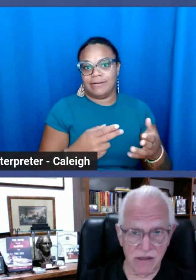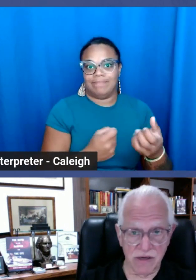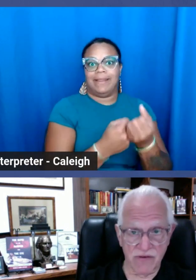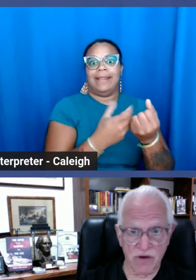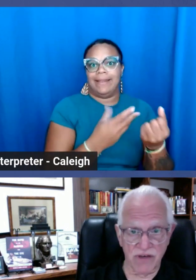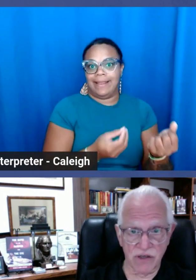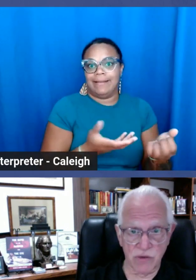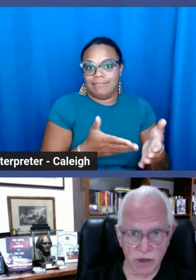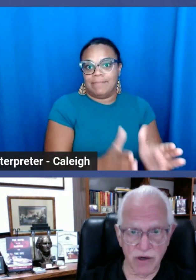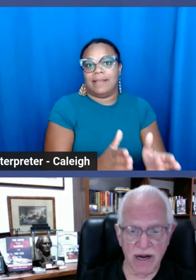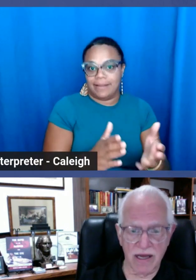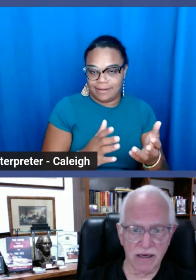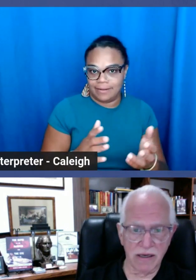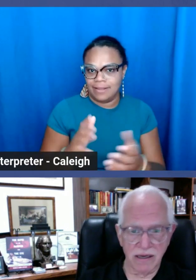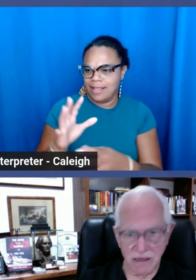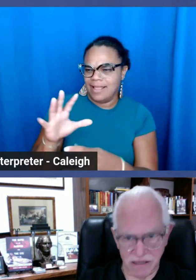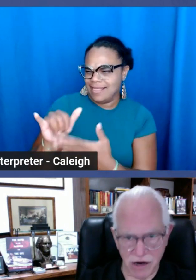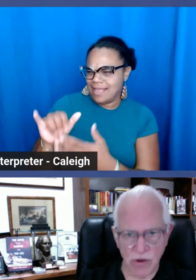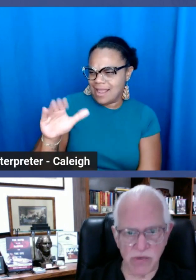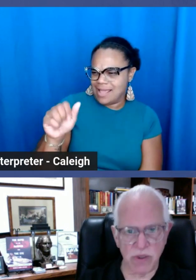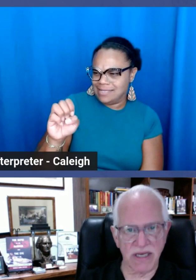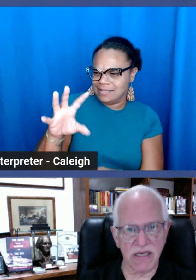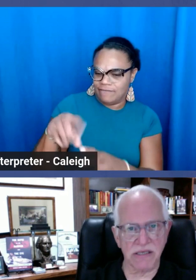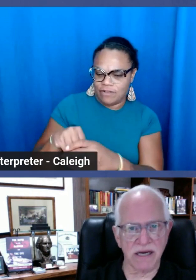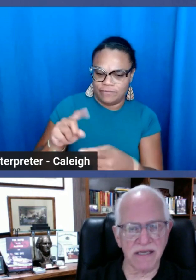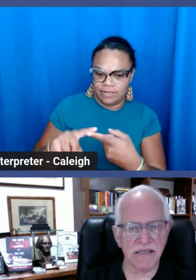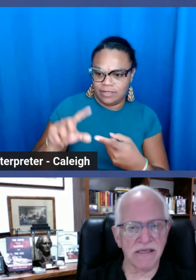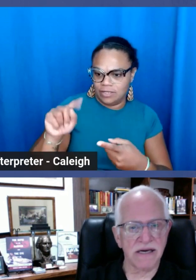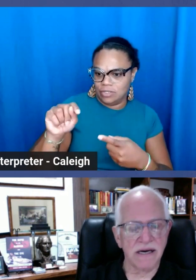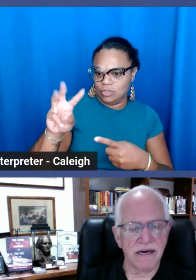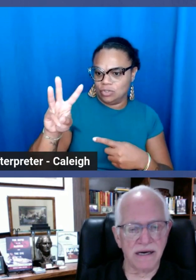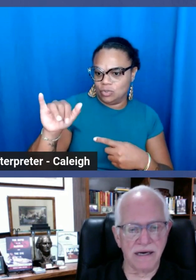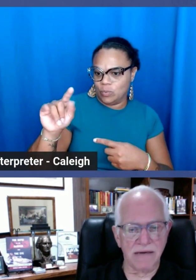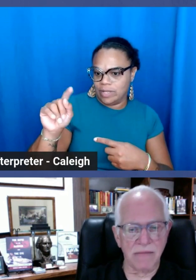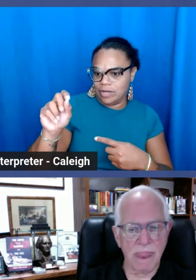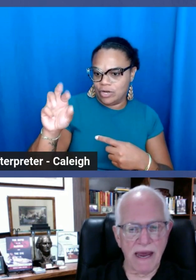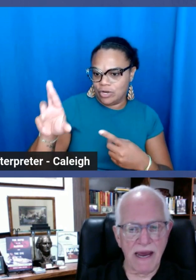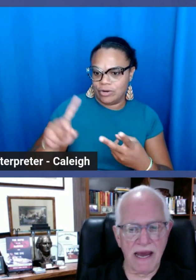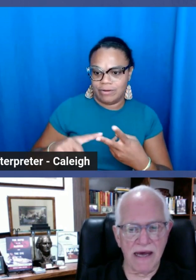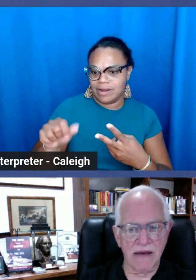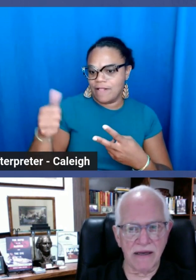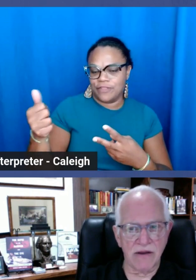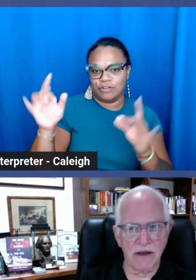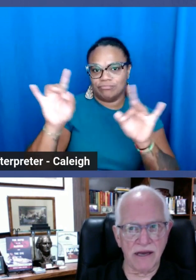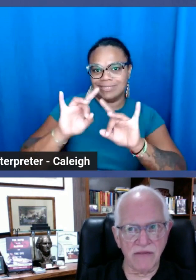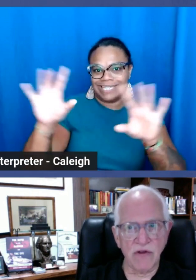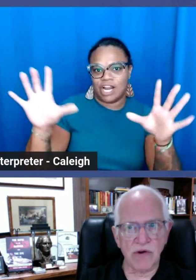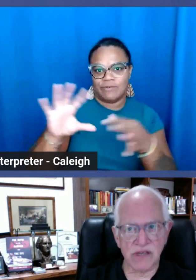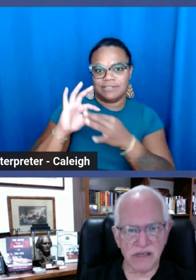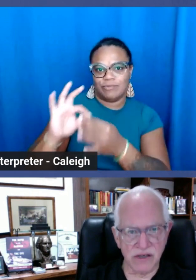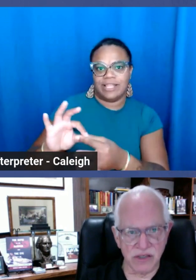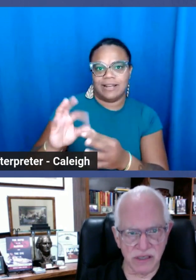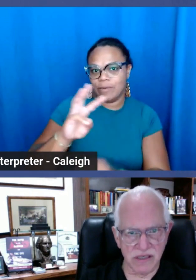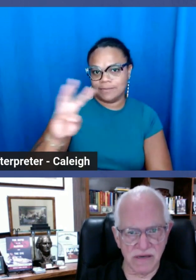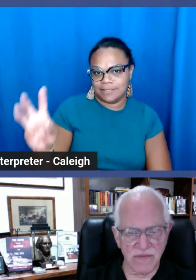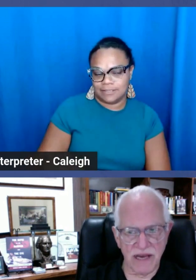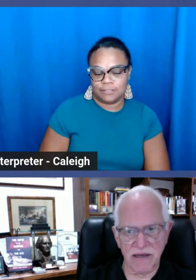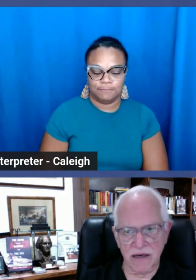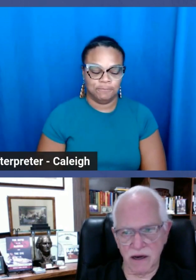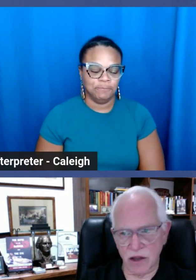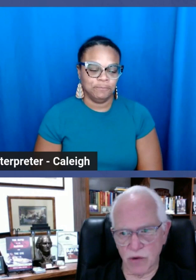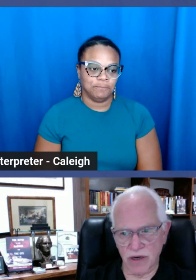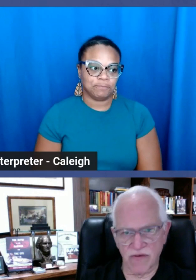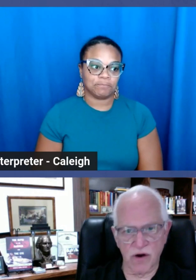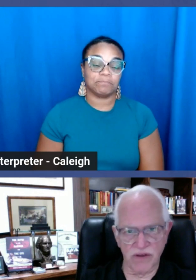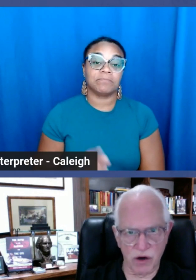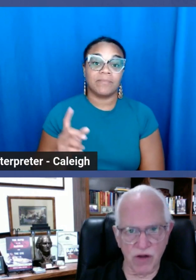a case involving Twitter and terrorist-related sites. And in those decisions, and in